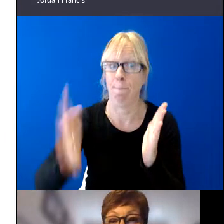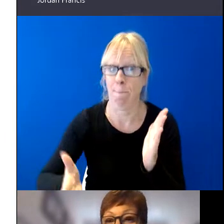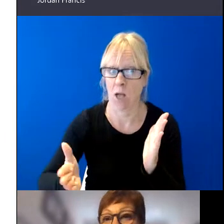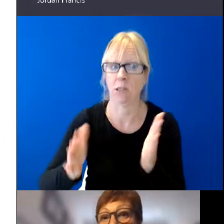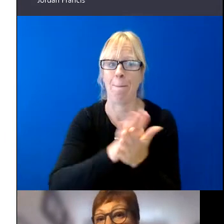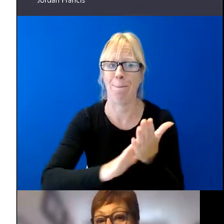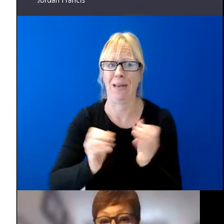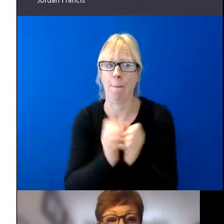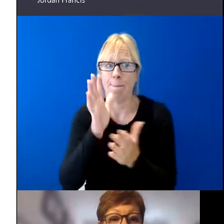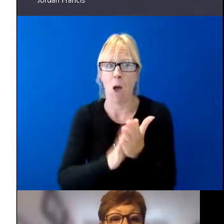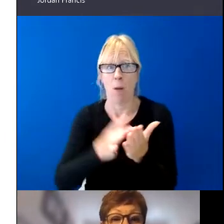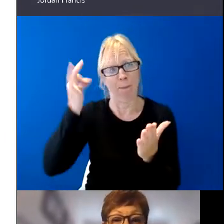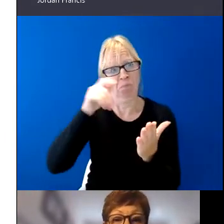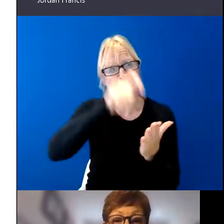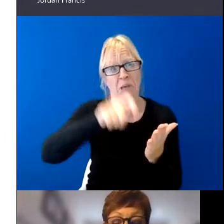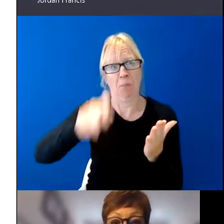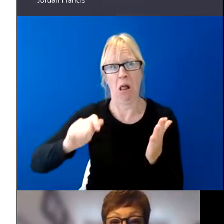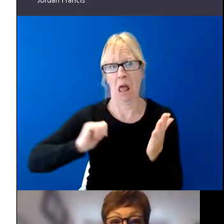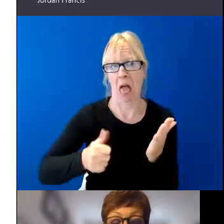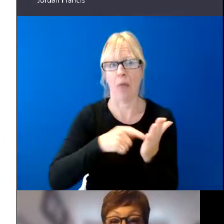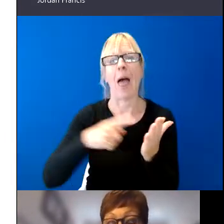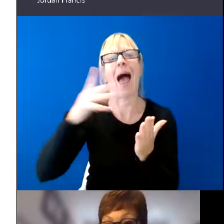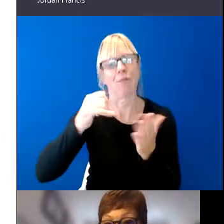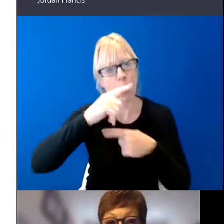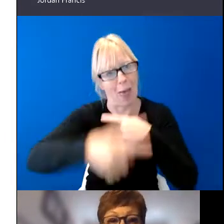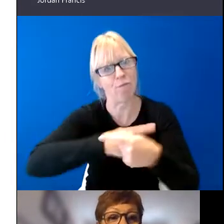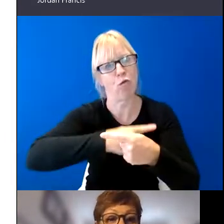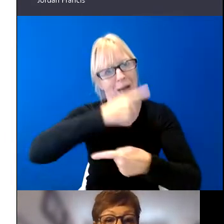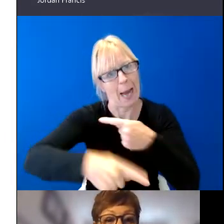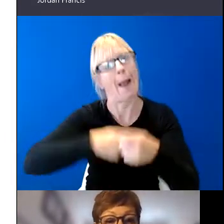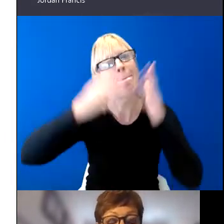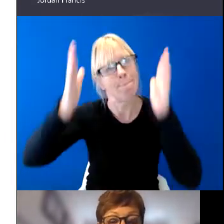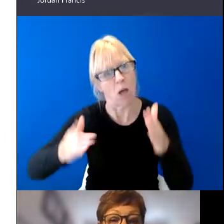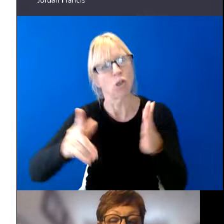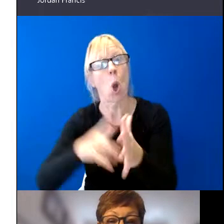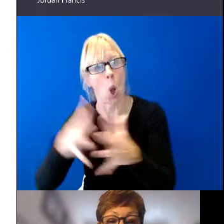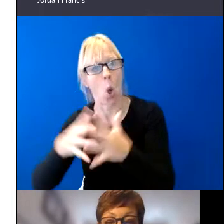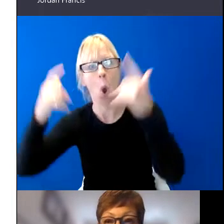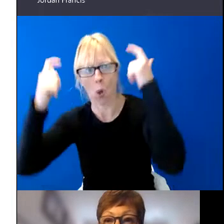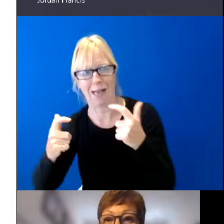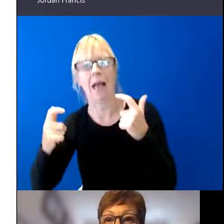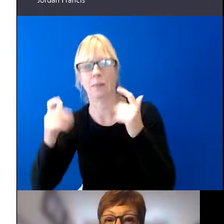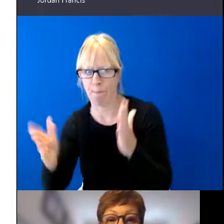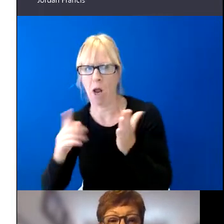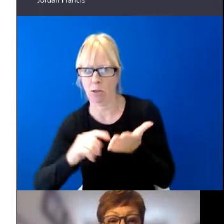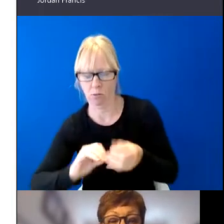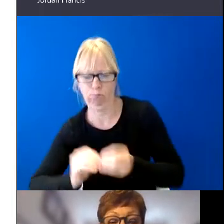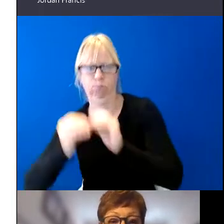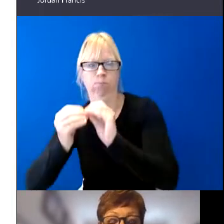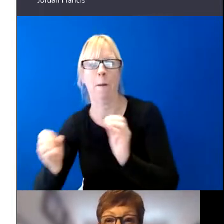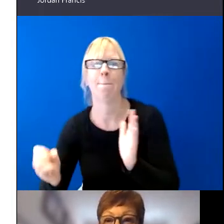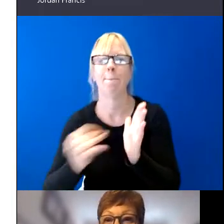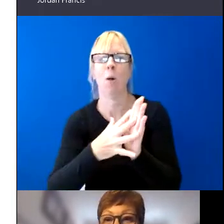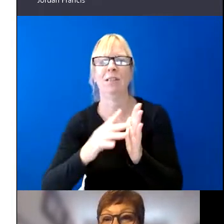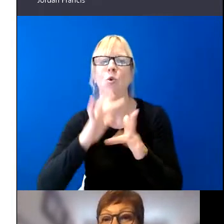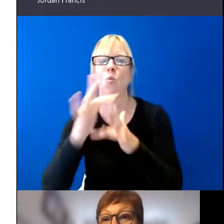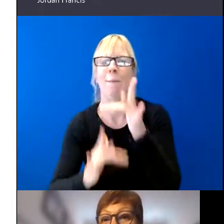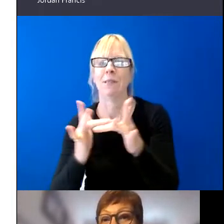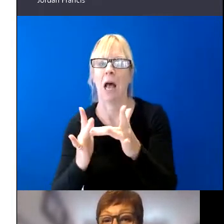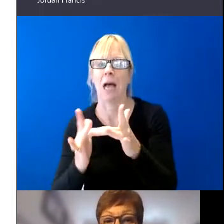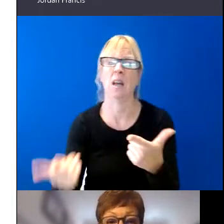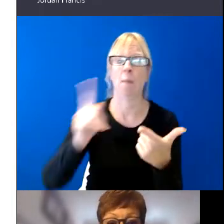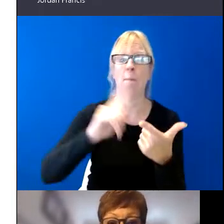the issues that affect their health. And we refresh that every year, and that's published on our website. And then the council also has a duty to